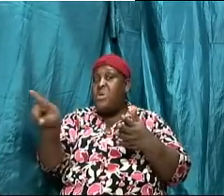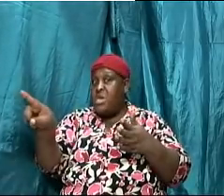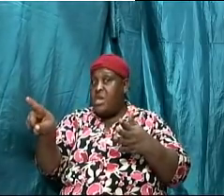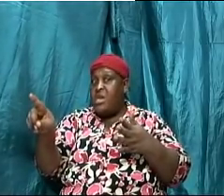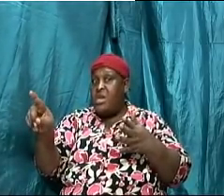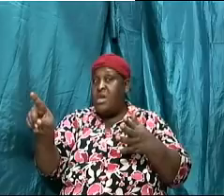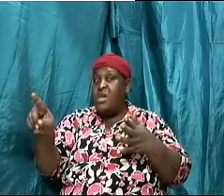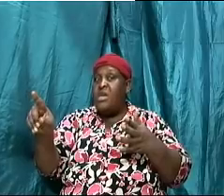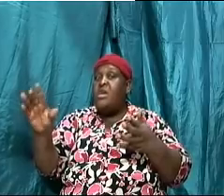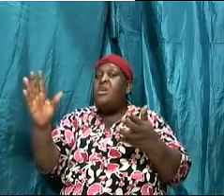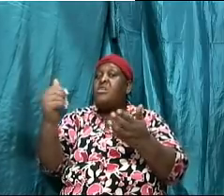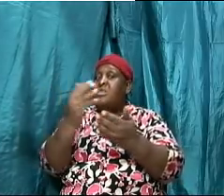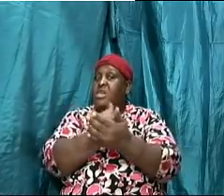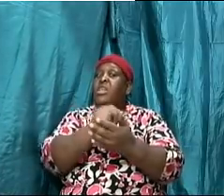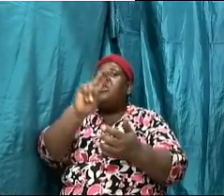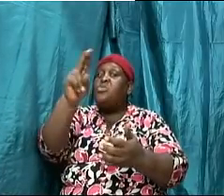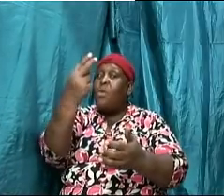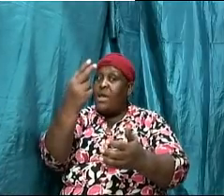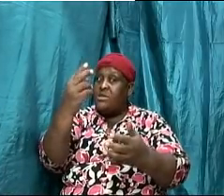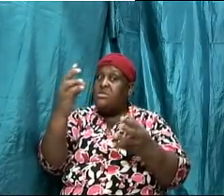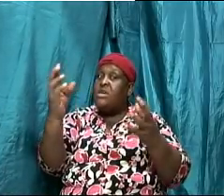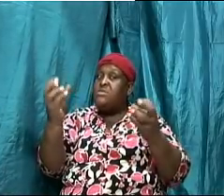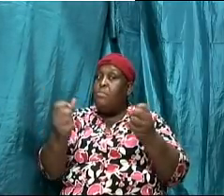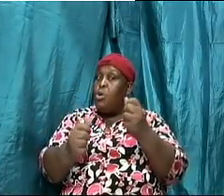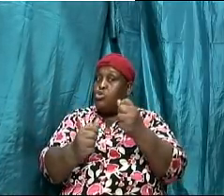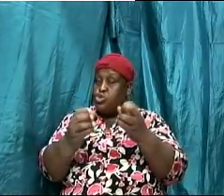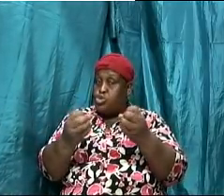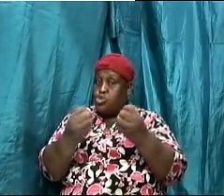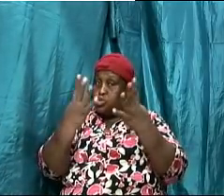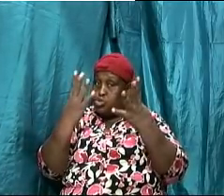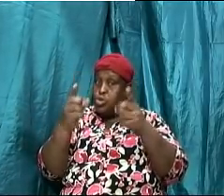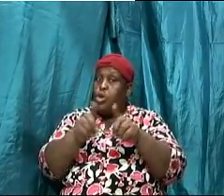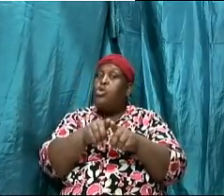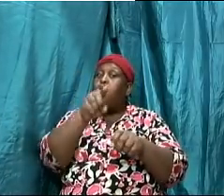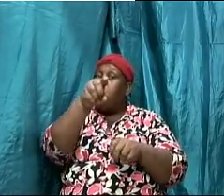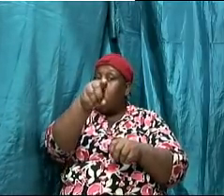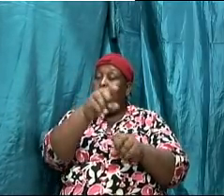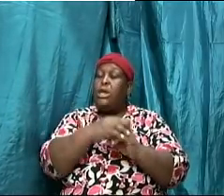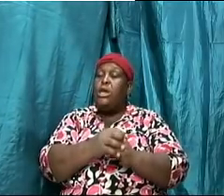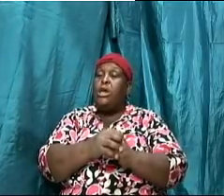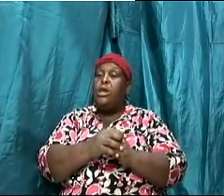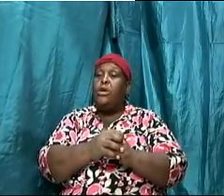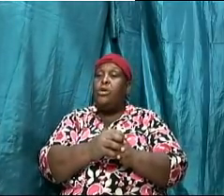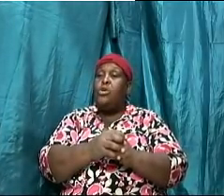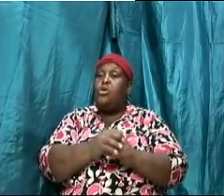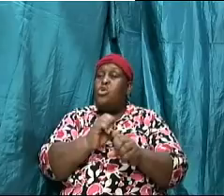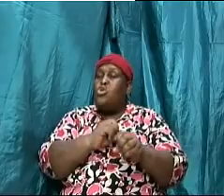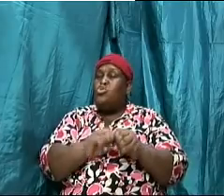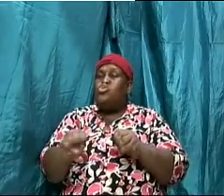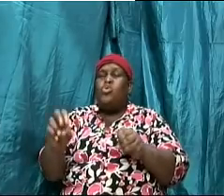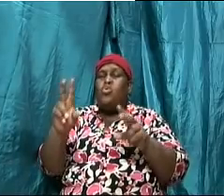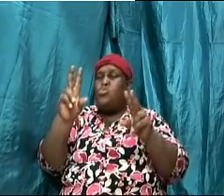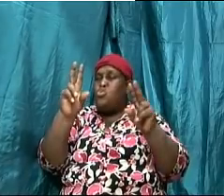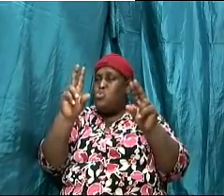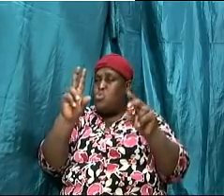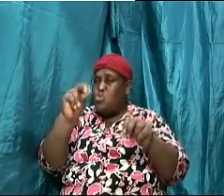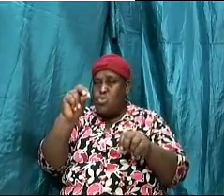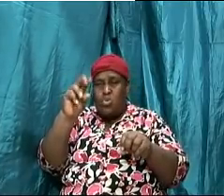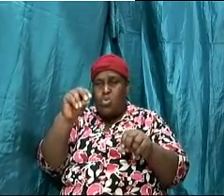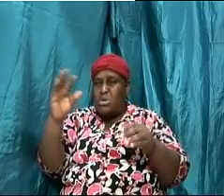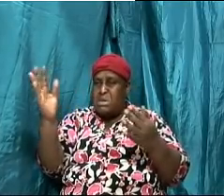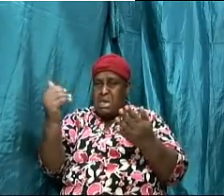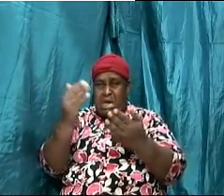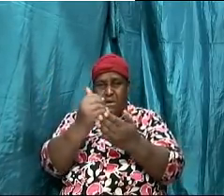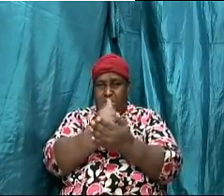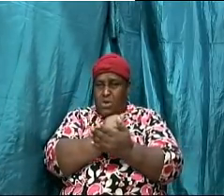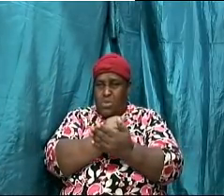gather twice as much as you would need. Why he said that? So that no gathering will be done